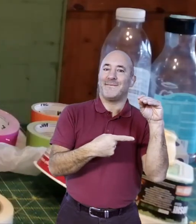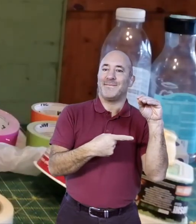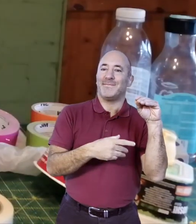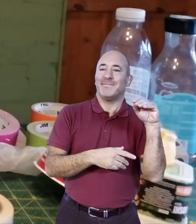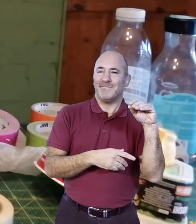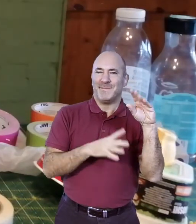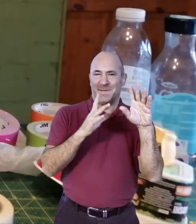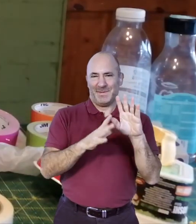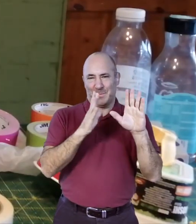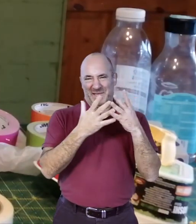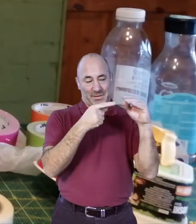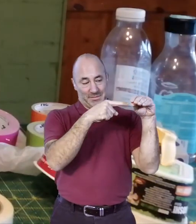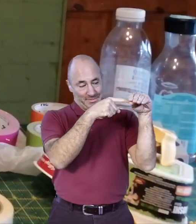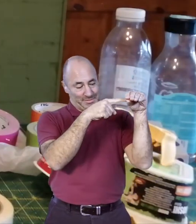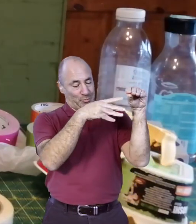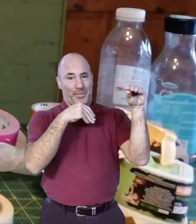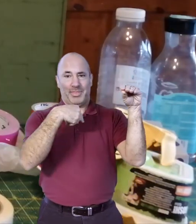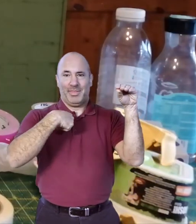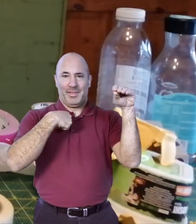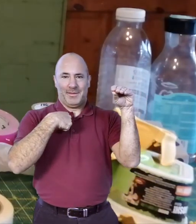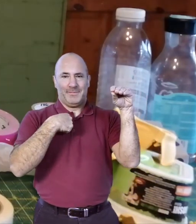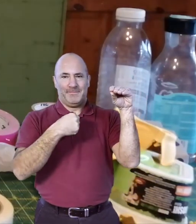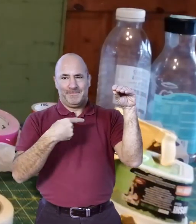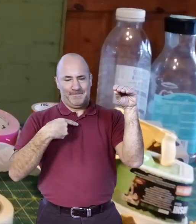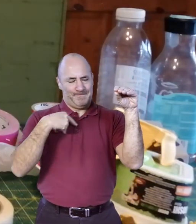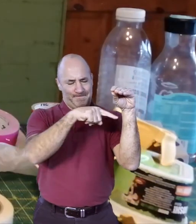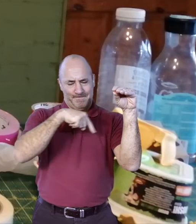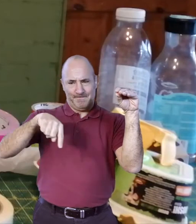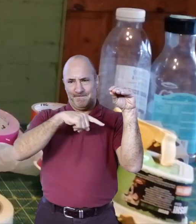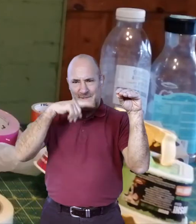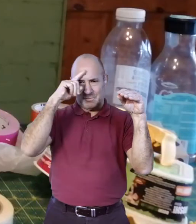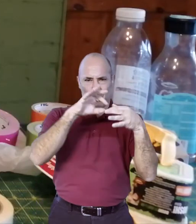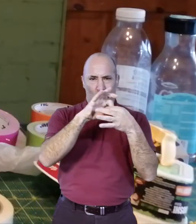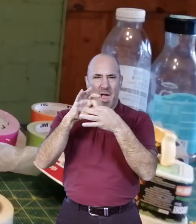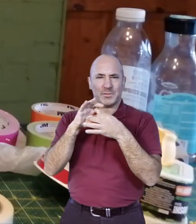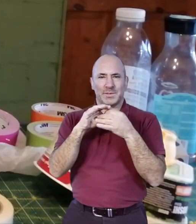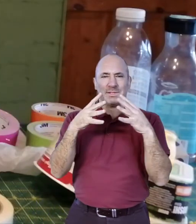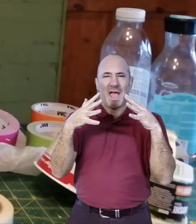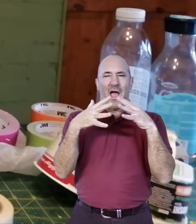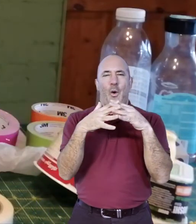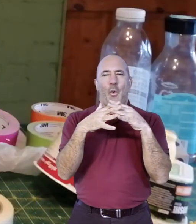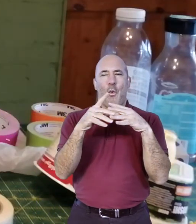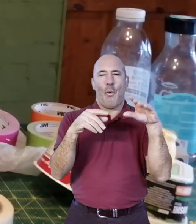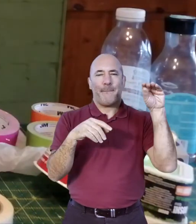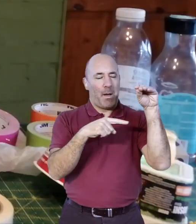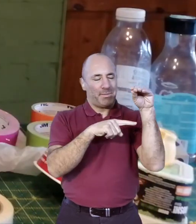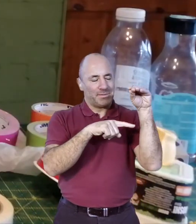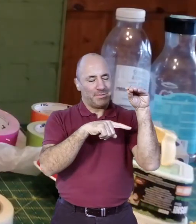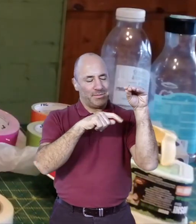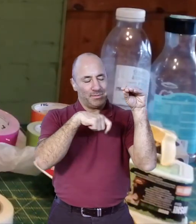object to an alive being. So together, you need to work together